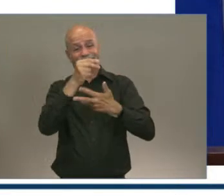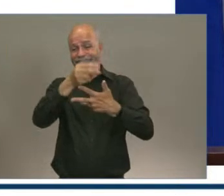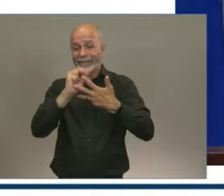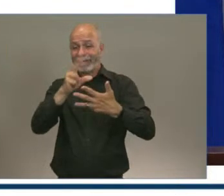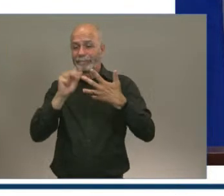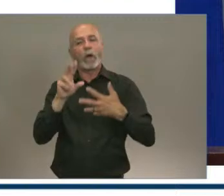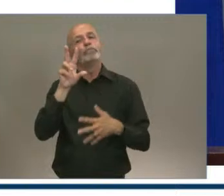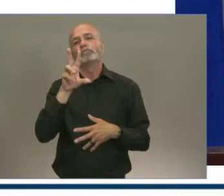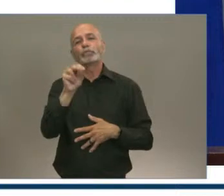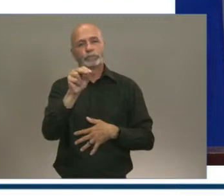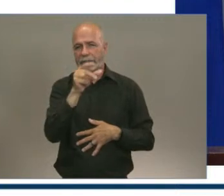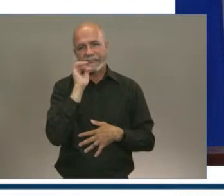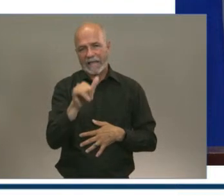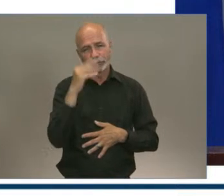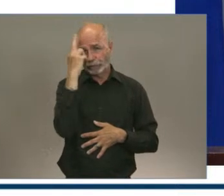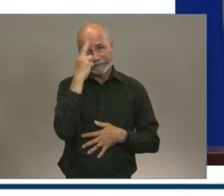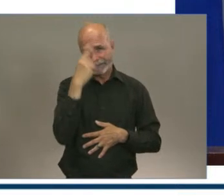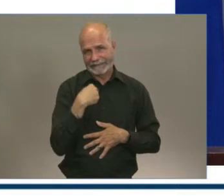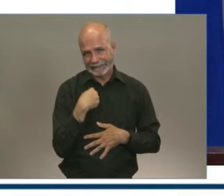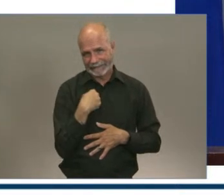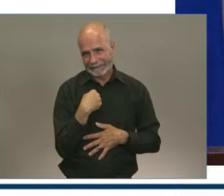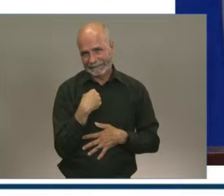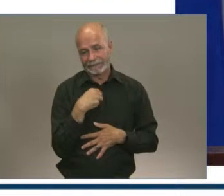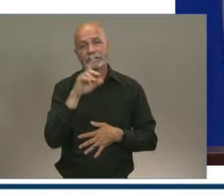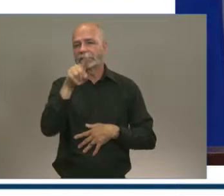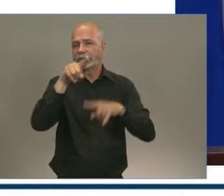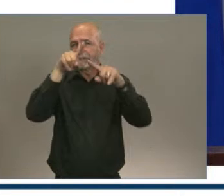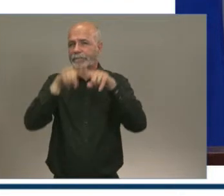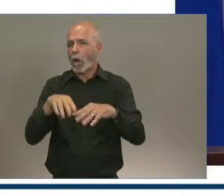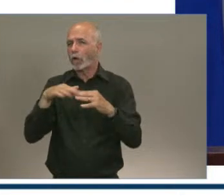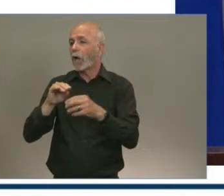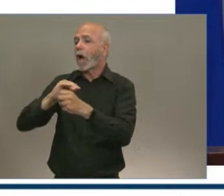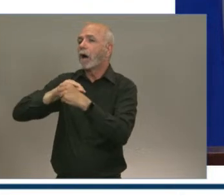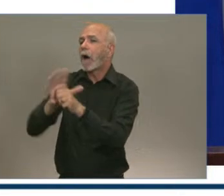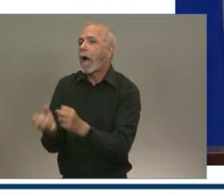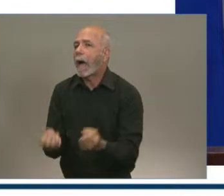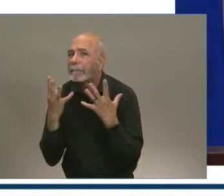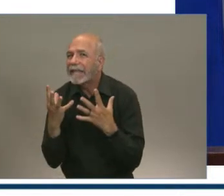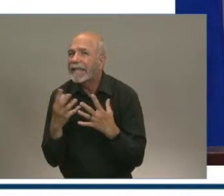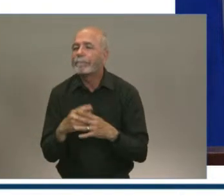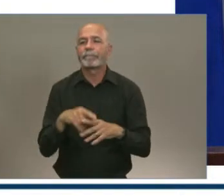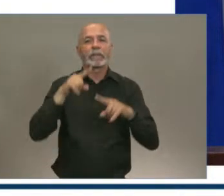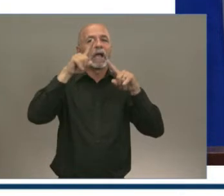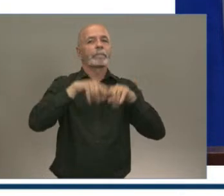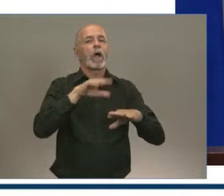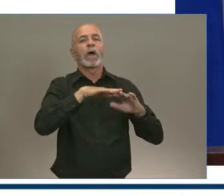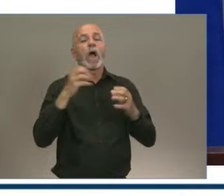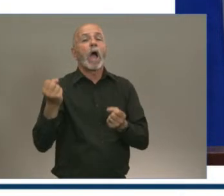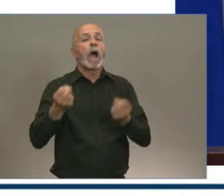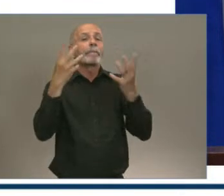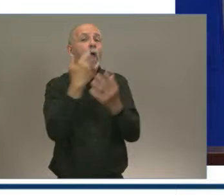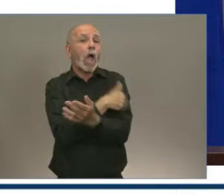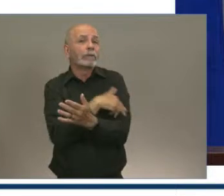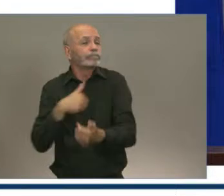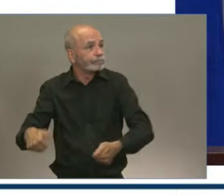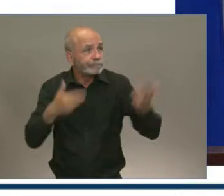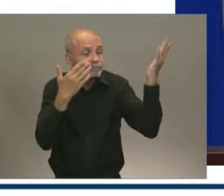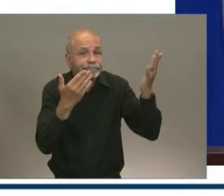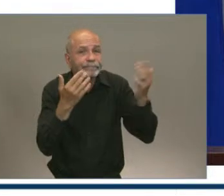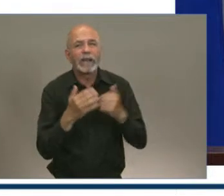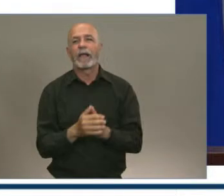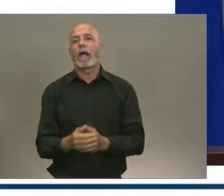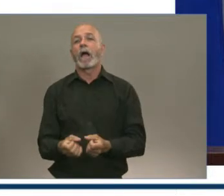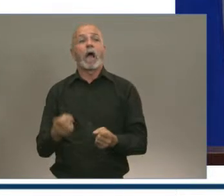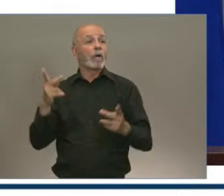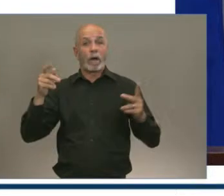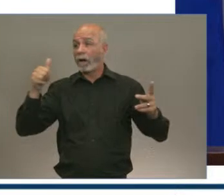to look at our epidemiology, our hospitalizations, and those are the indicators that are looking positive for us. And